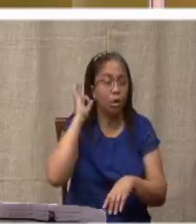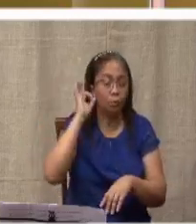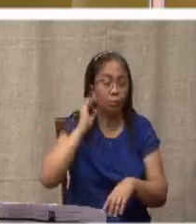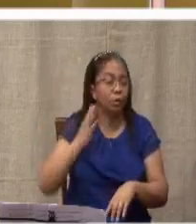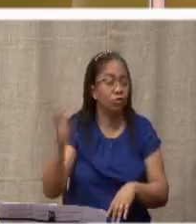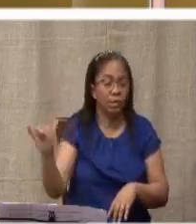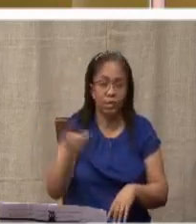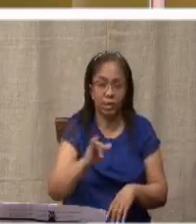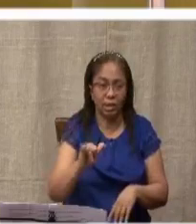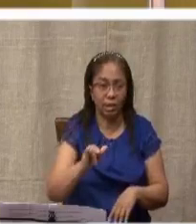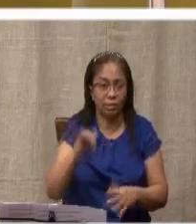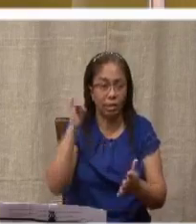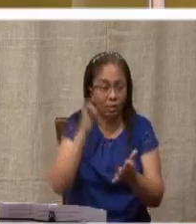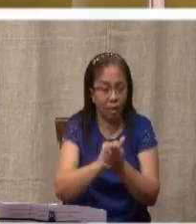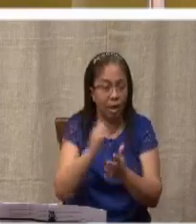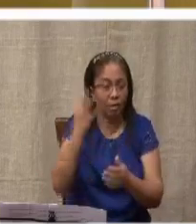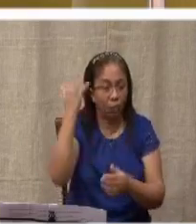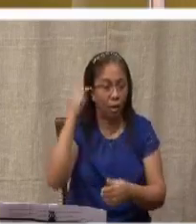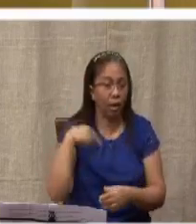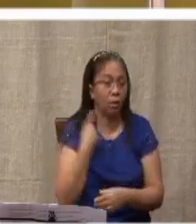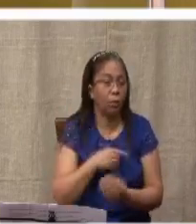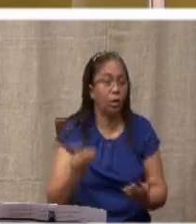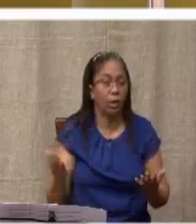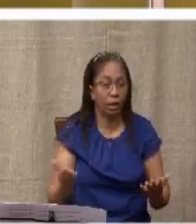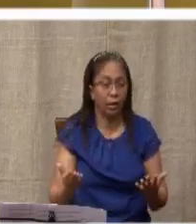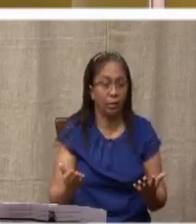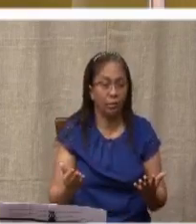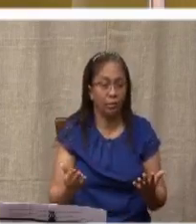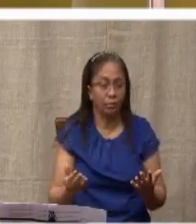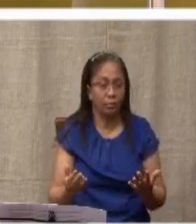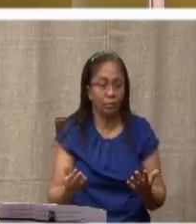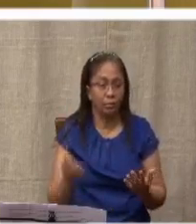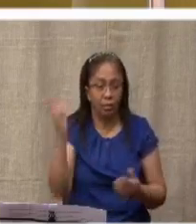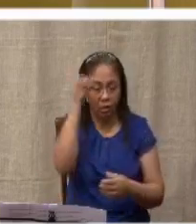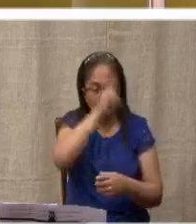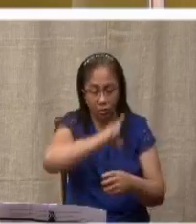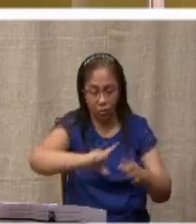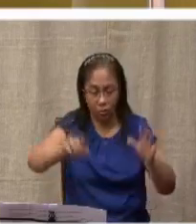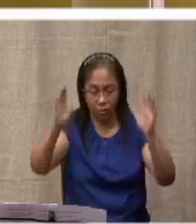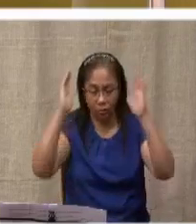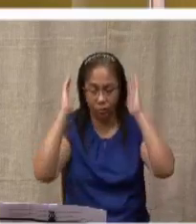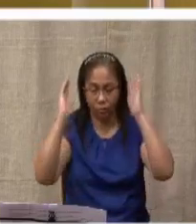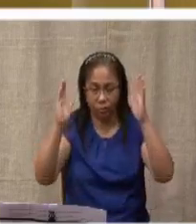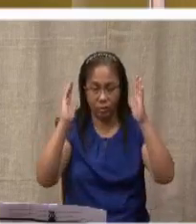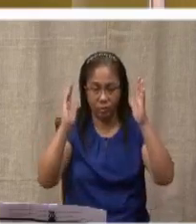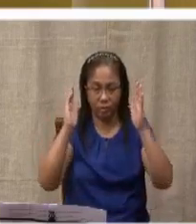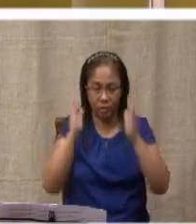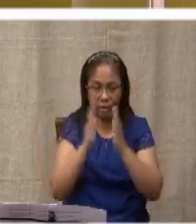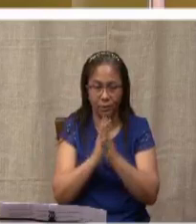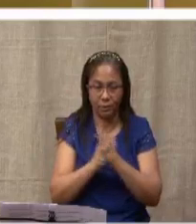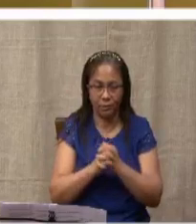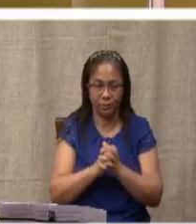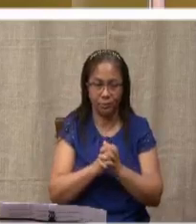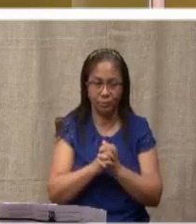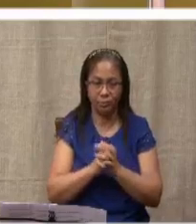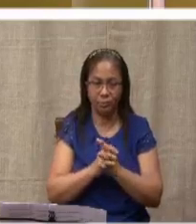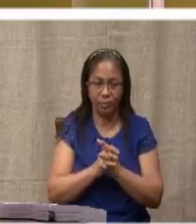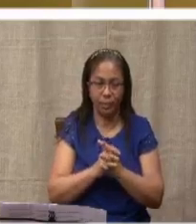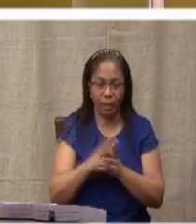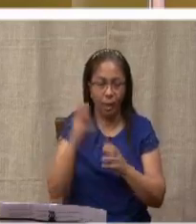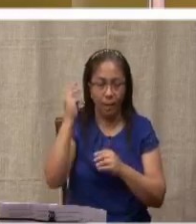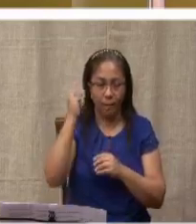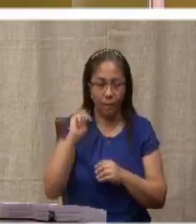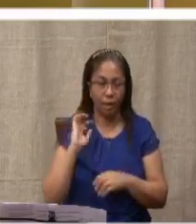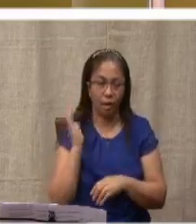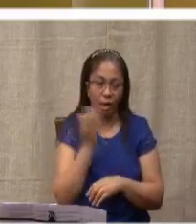too for this is why we came lord hear us may